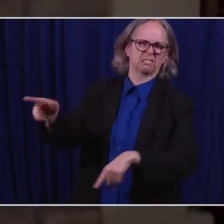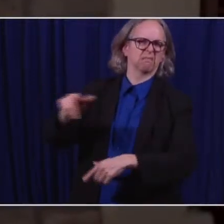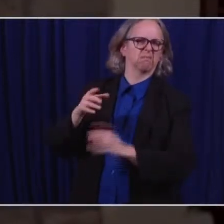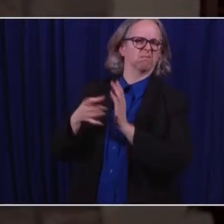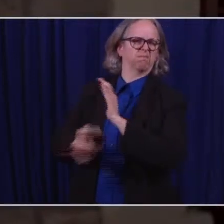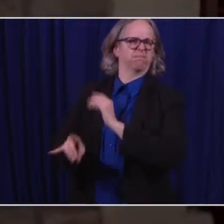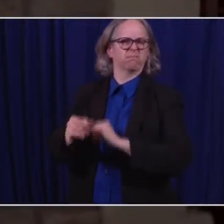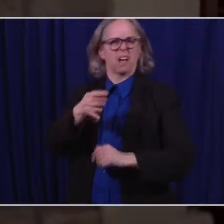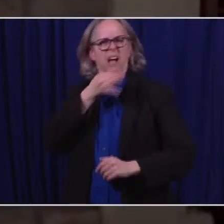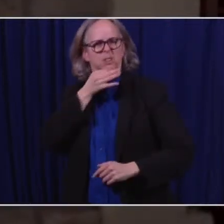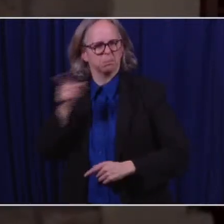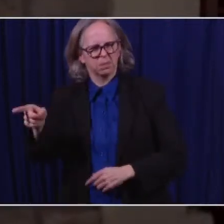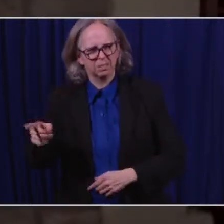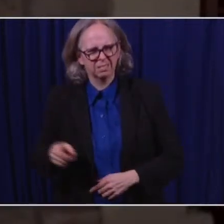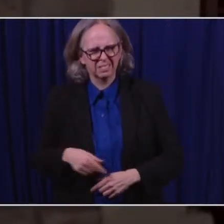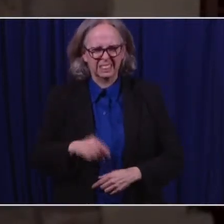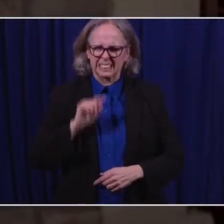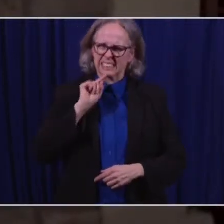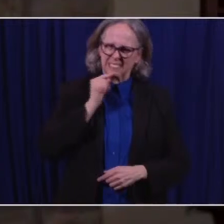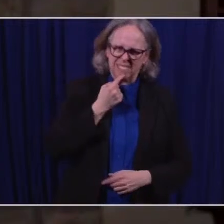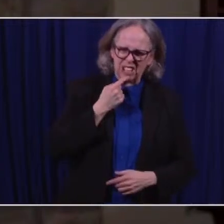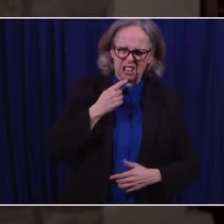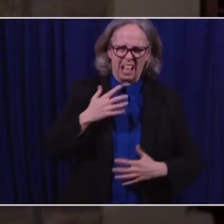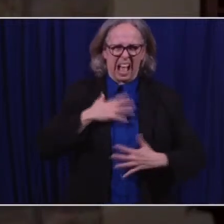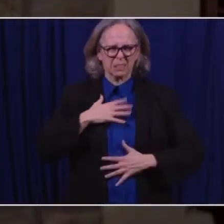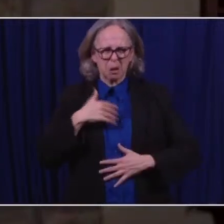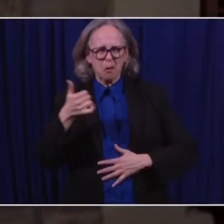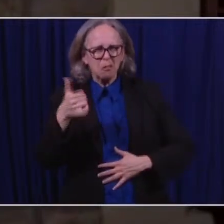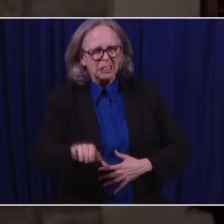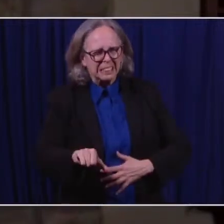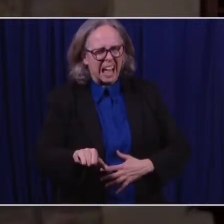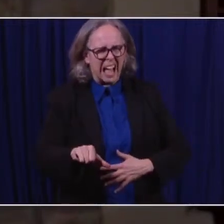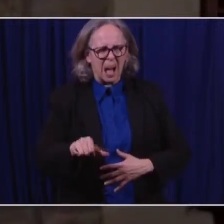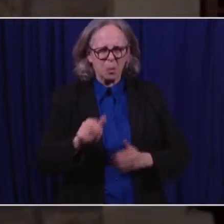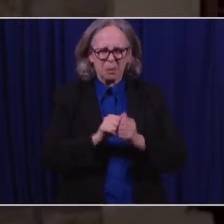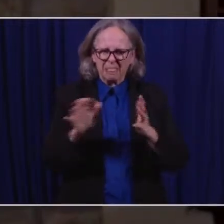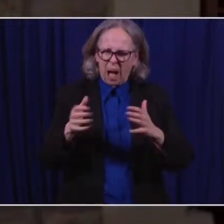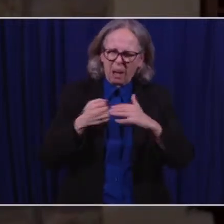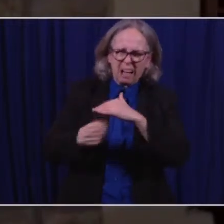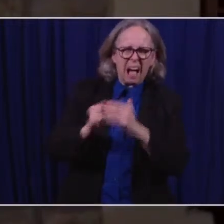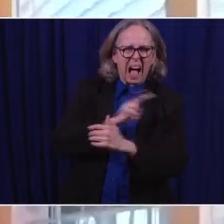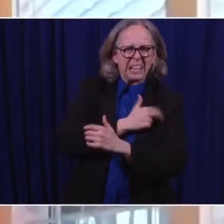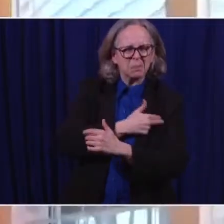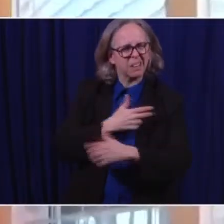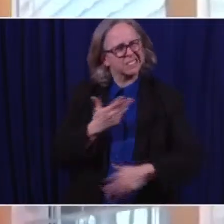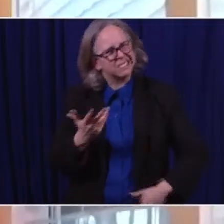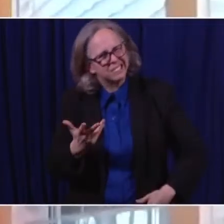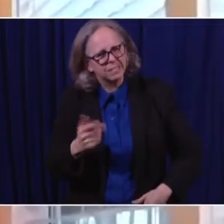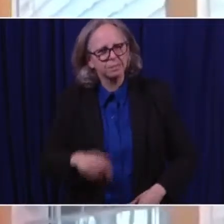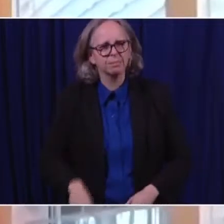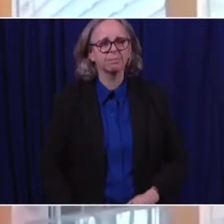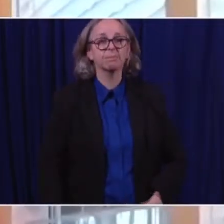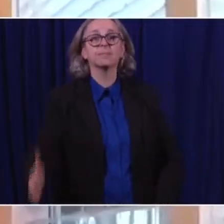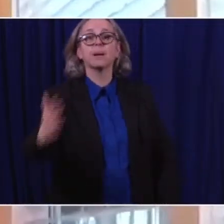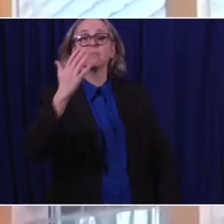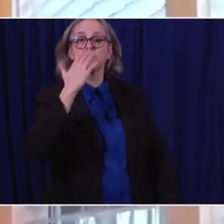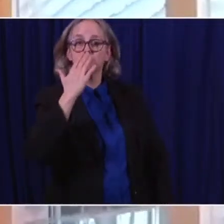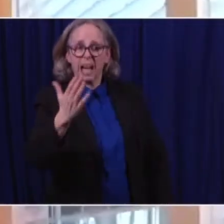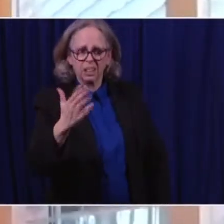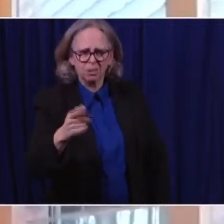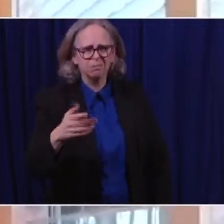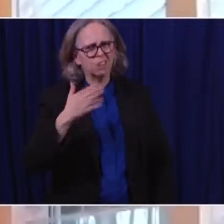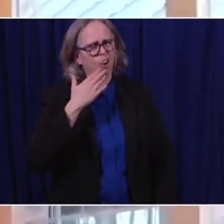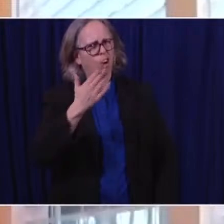why severe asthma and why it's defined as hospitalization. Thank you, Governor. It's a very, very good question, and it is